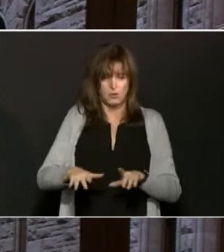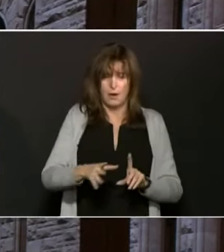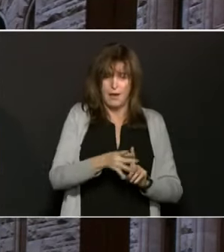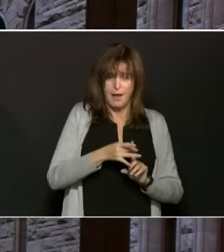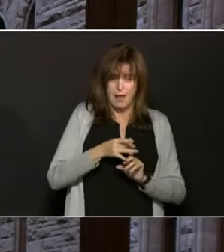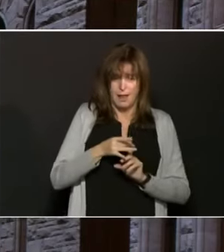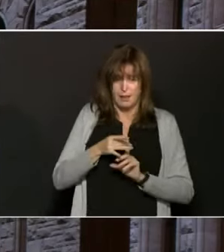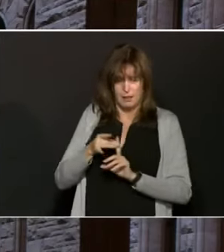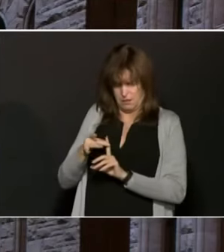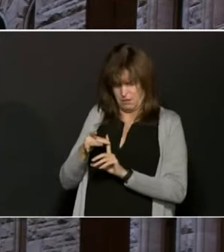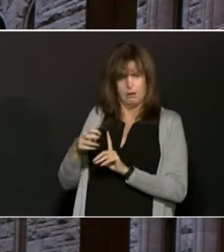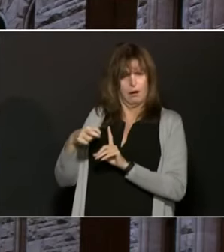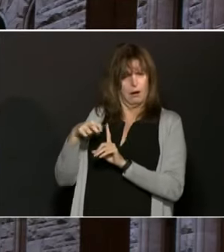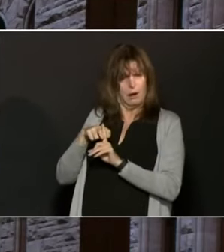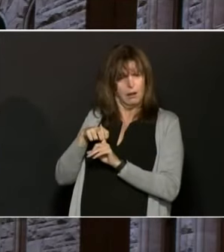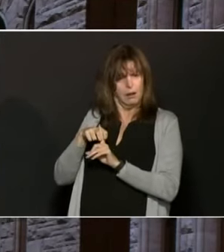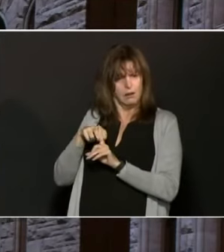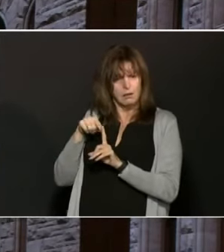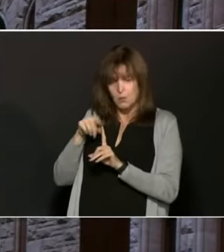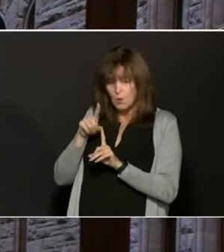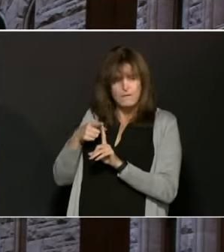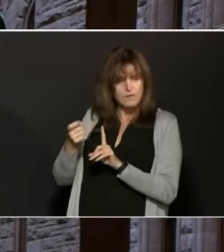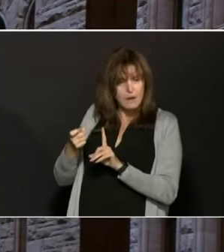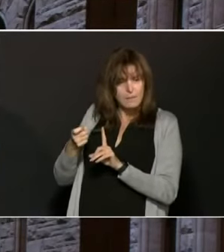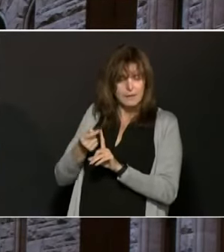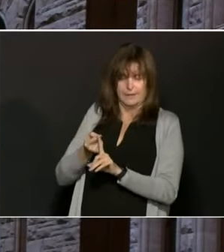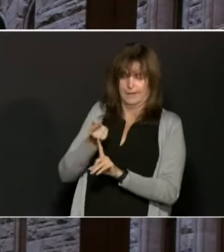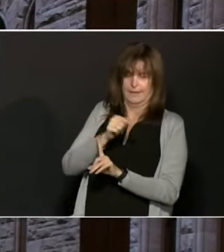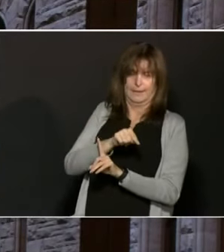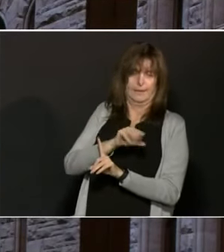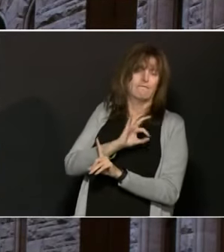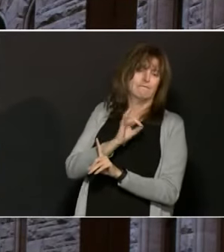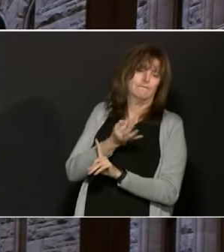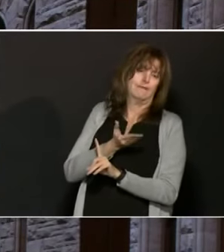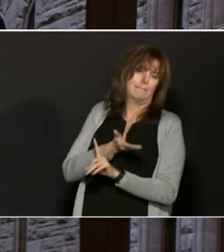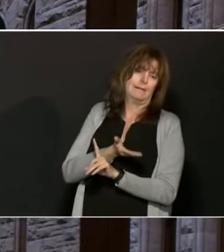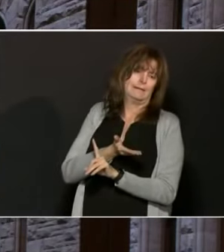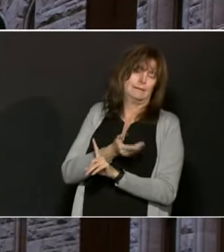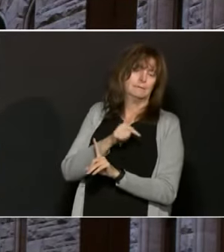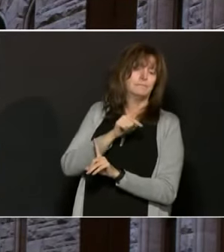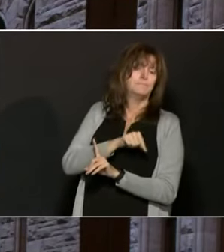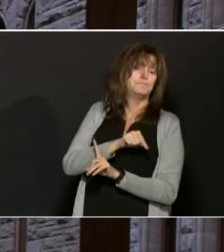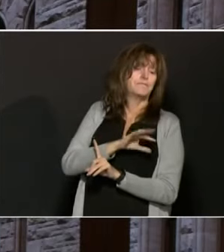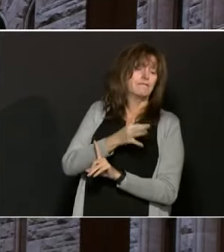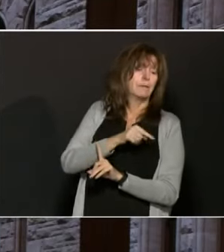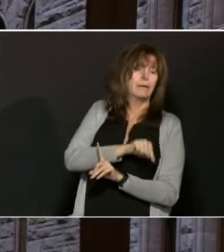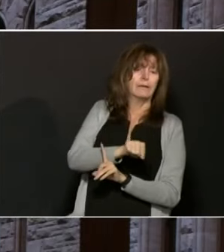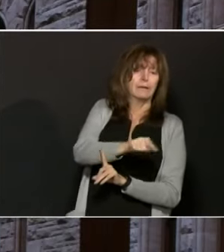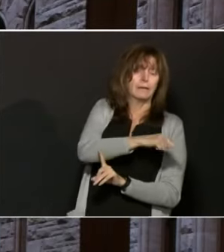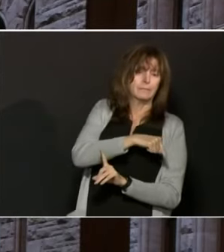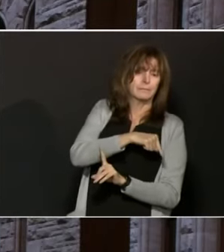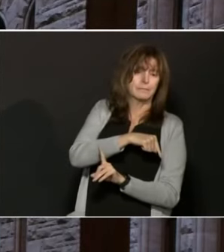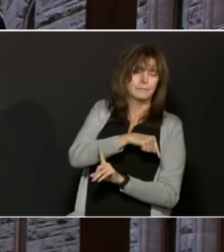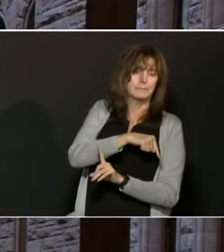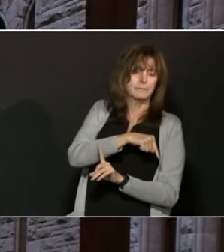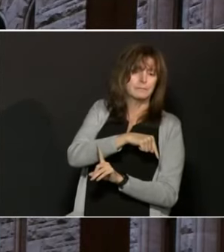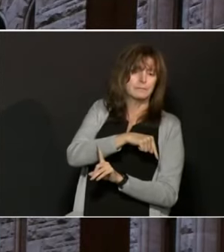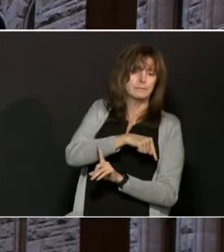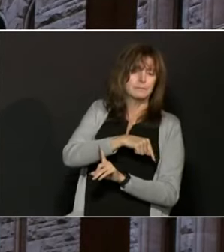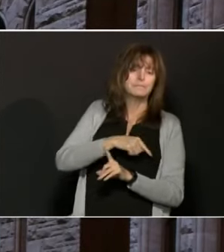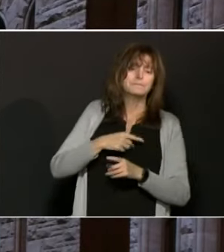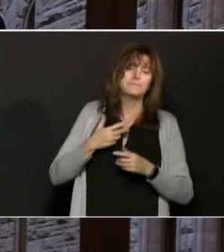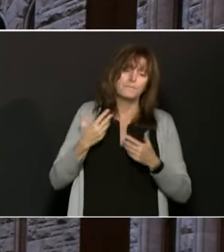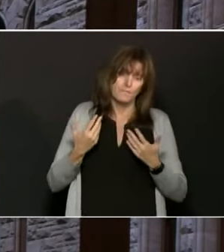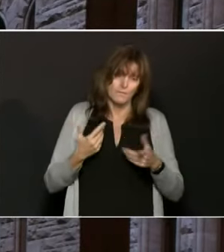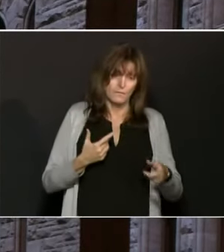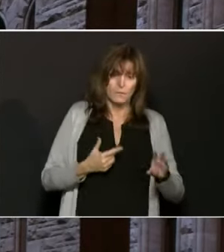tends to be linked to family and family positivities and contacts in that area there. So others have not seen that same thing. I will mention that